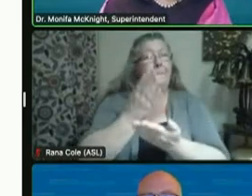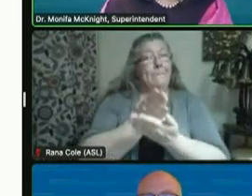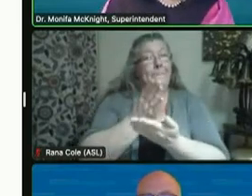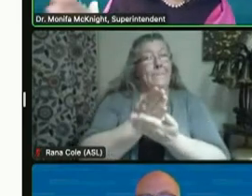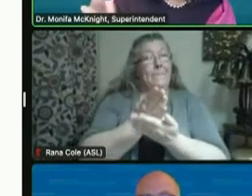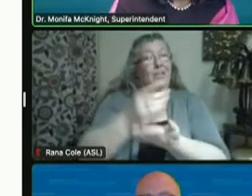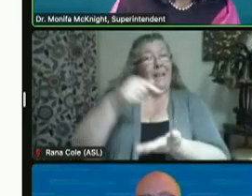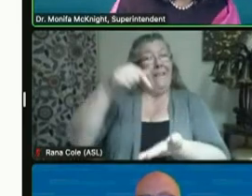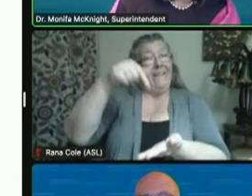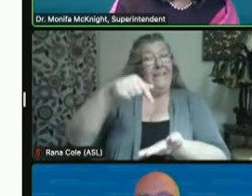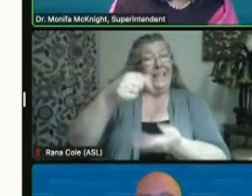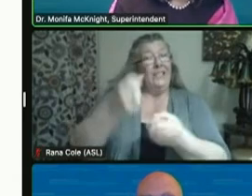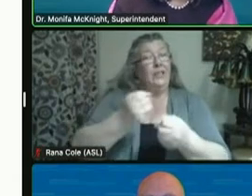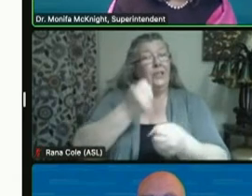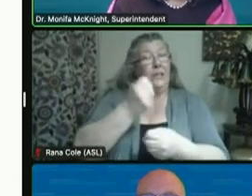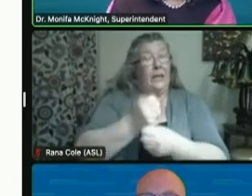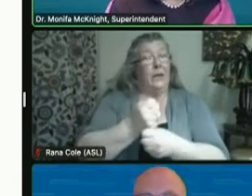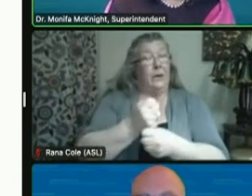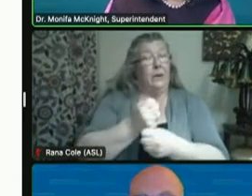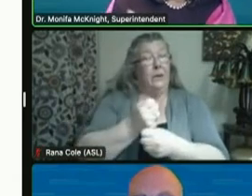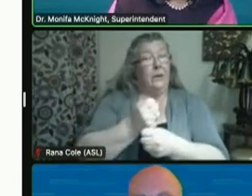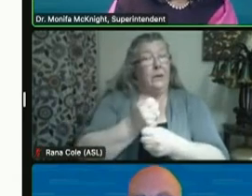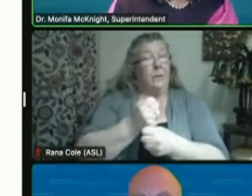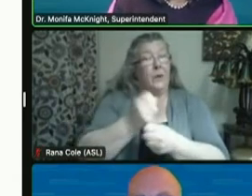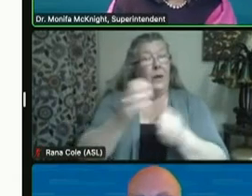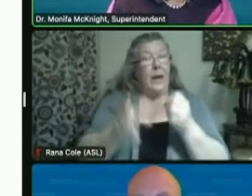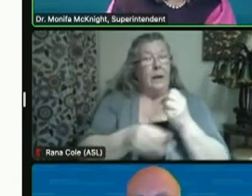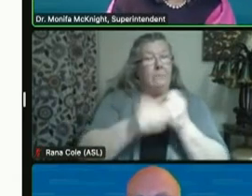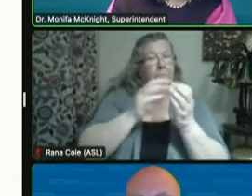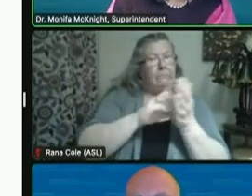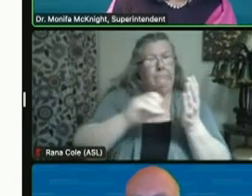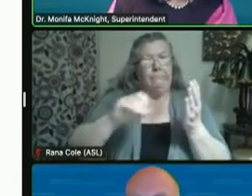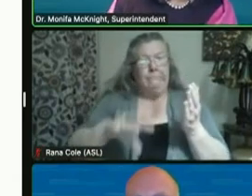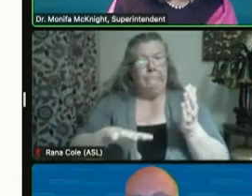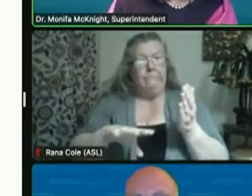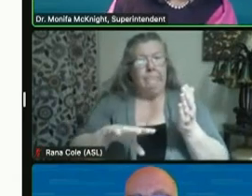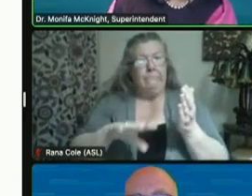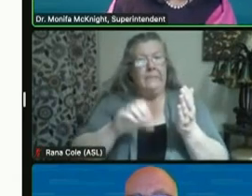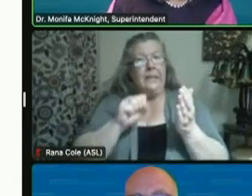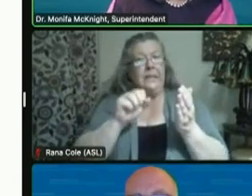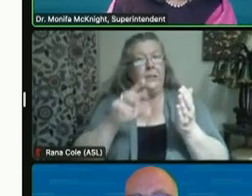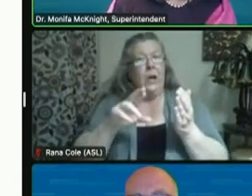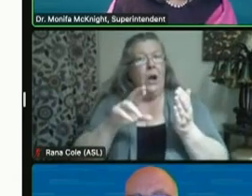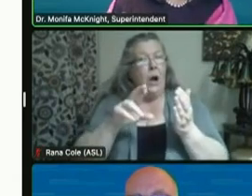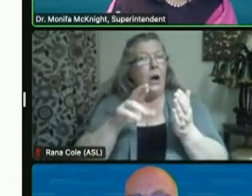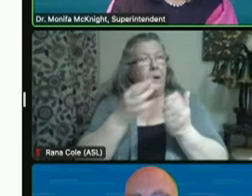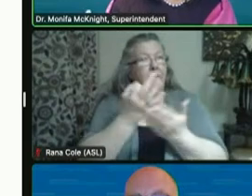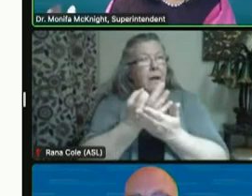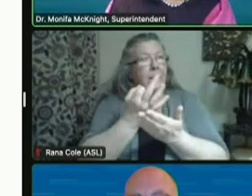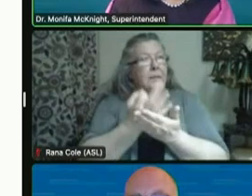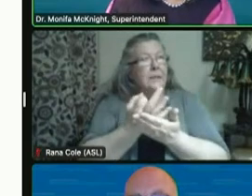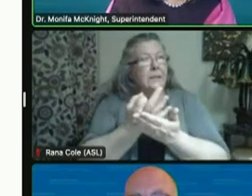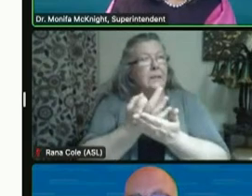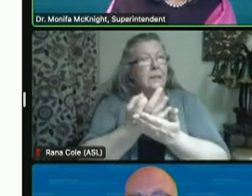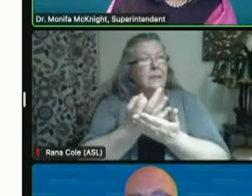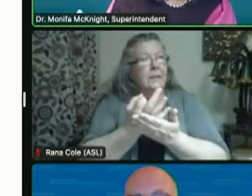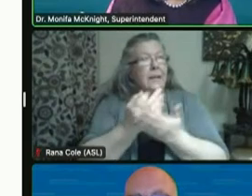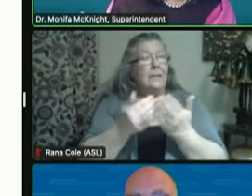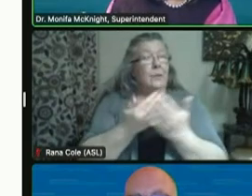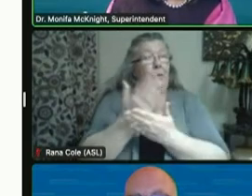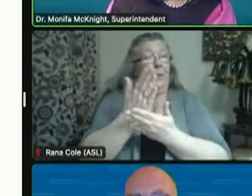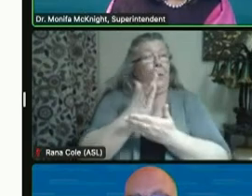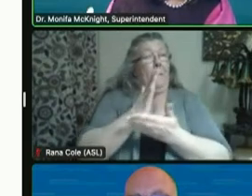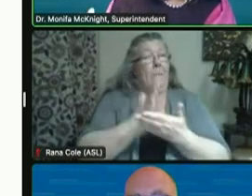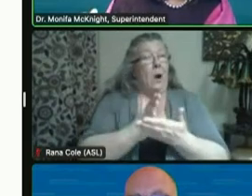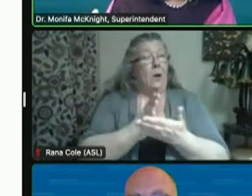things on from off of that ESSER funding that we know that we've put in place as a new part of our work. And I'll give